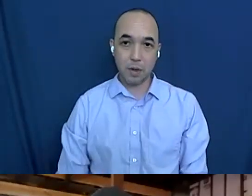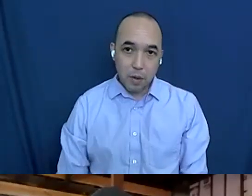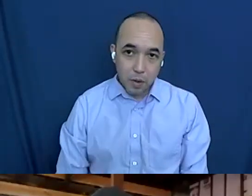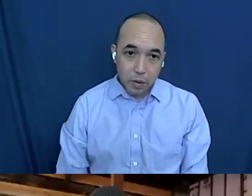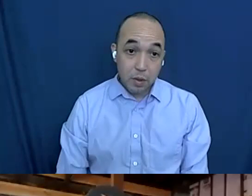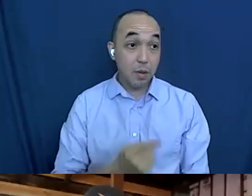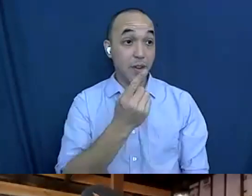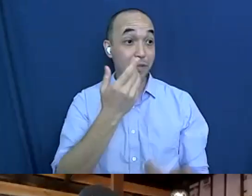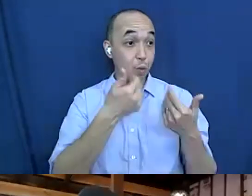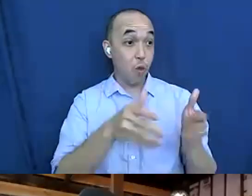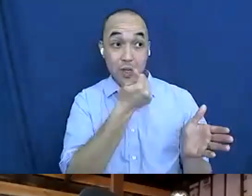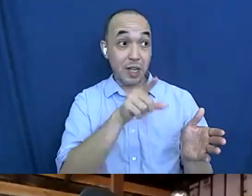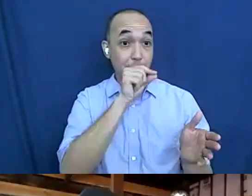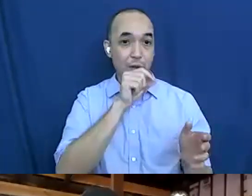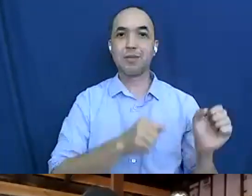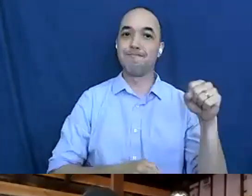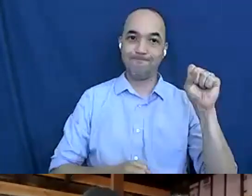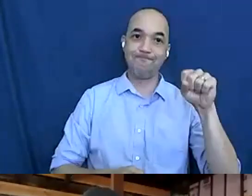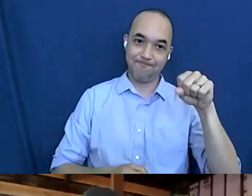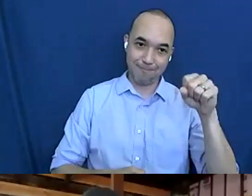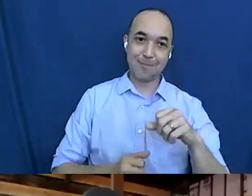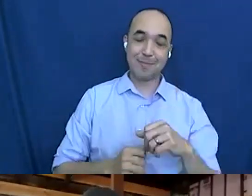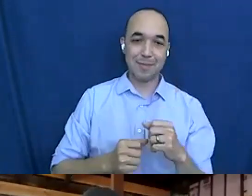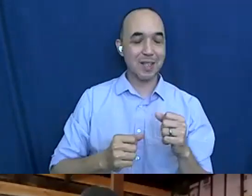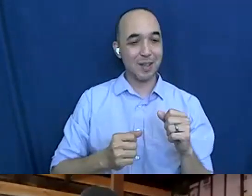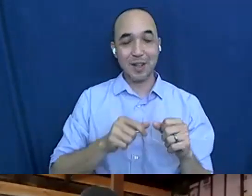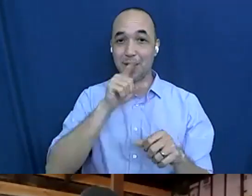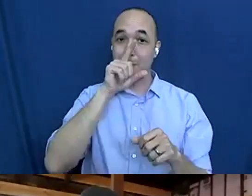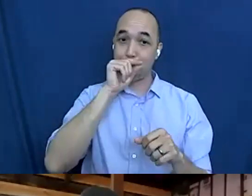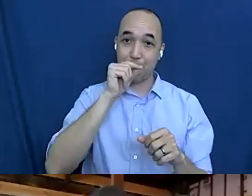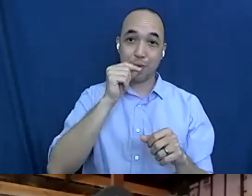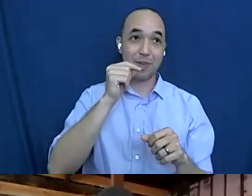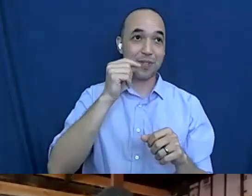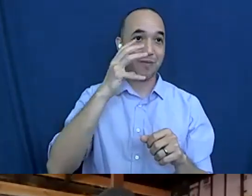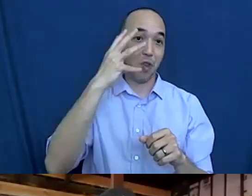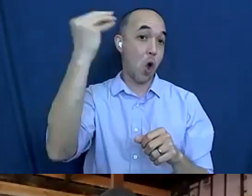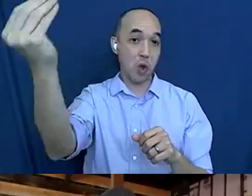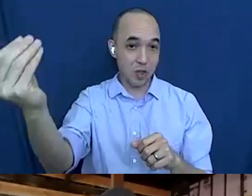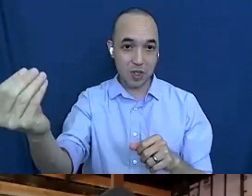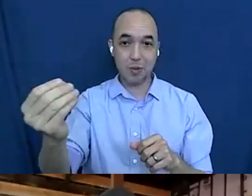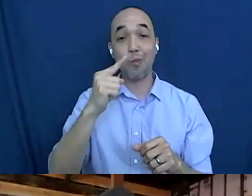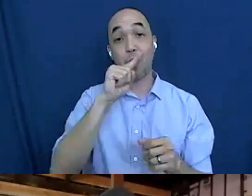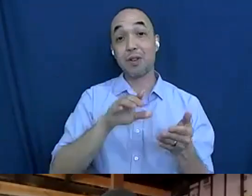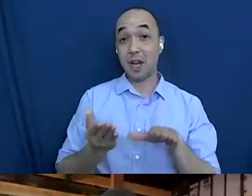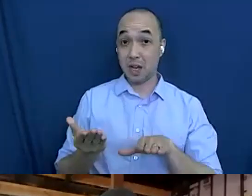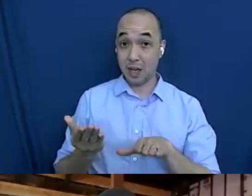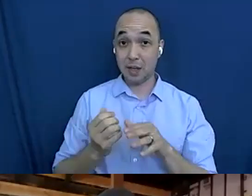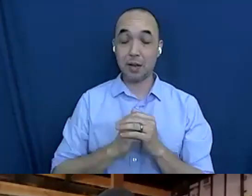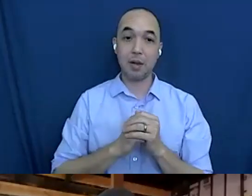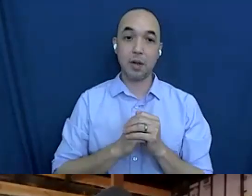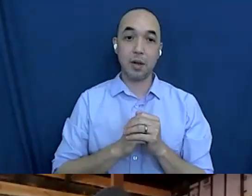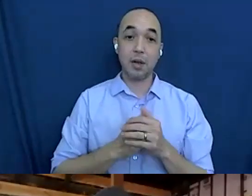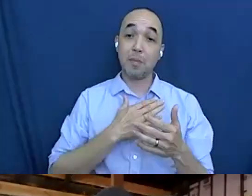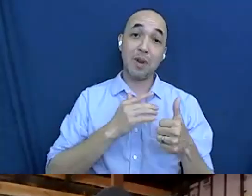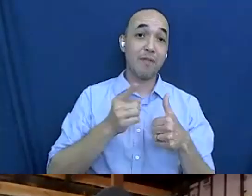Have you lost birds? Yes, I've lost birds. I've had birds pass away. I've had one bird that actually got my very first